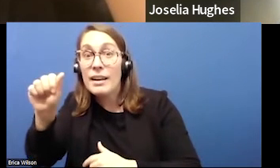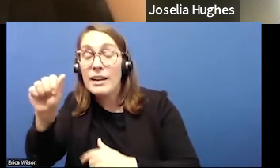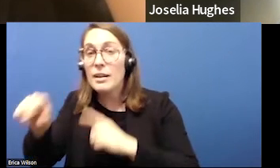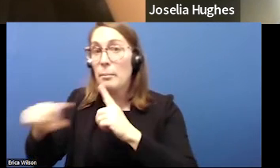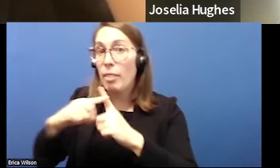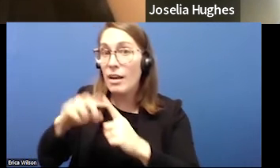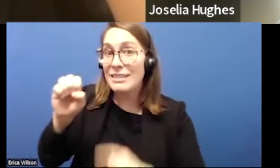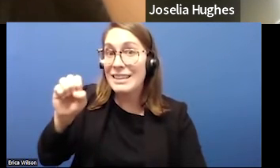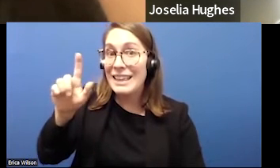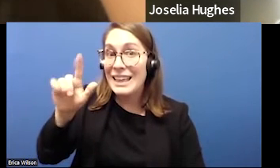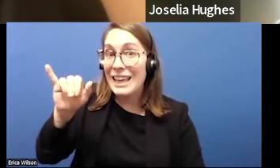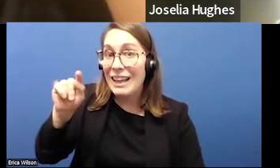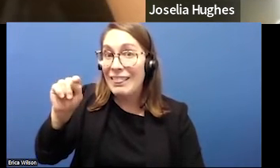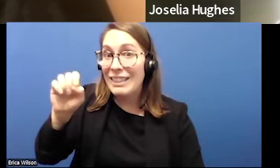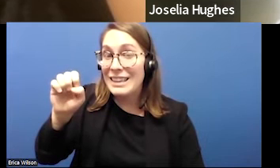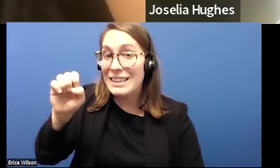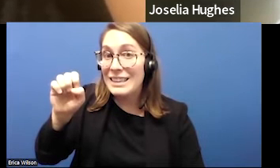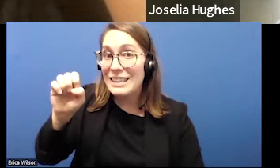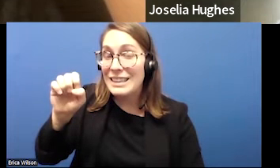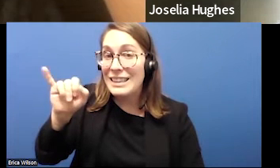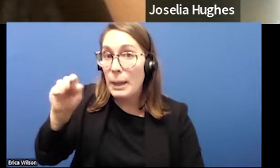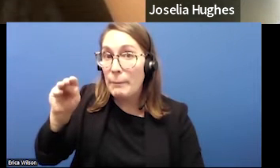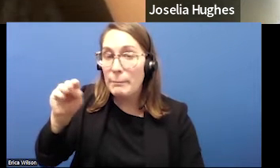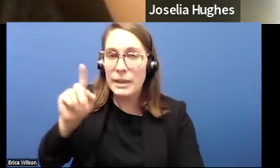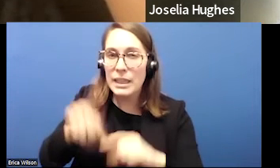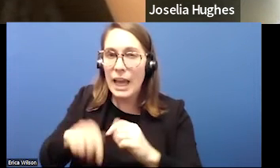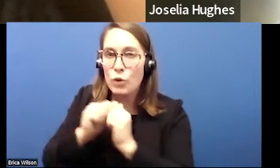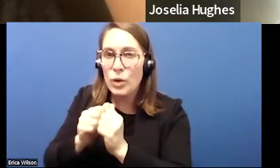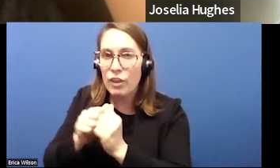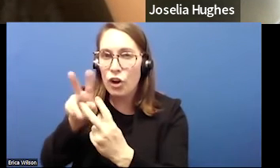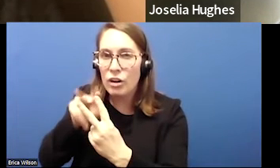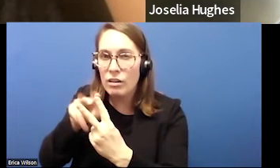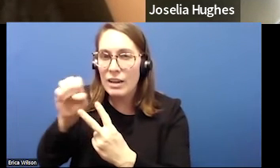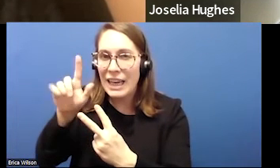time. Elitism and disability cannot go hand in hand.